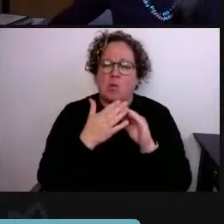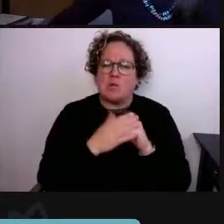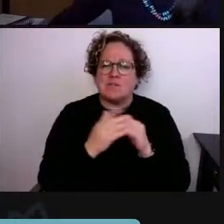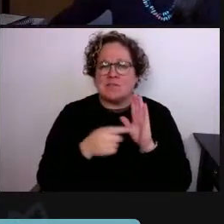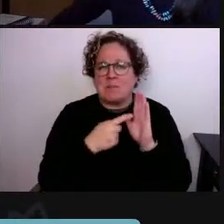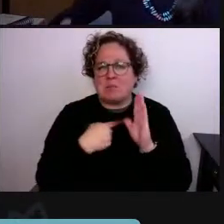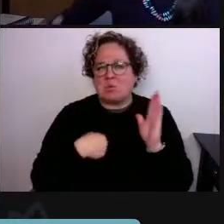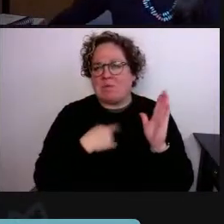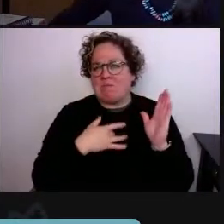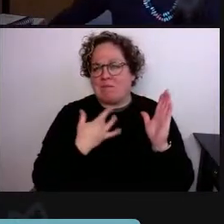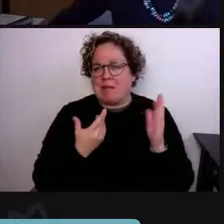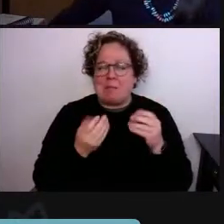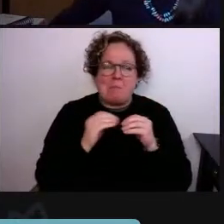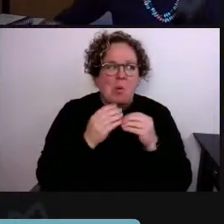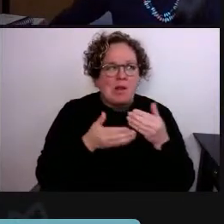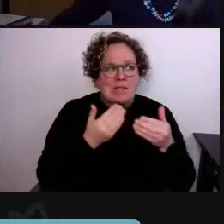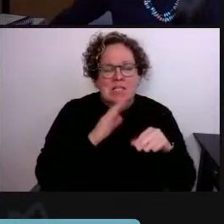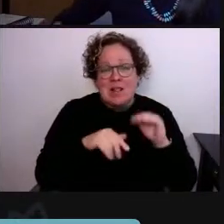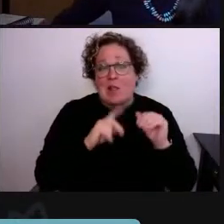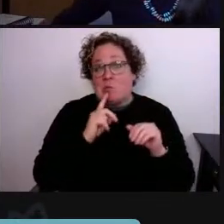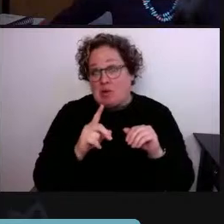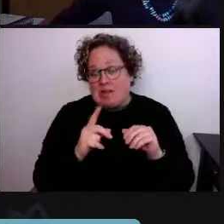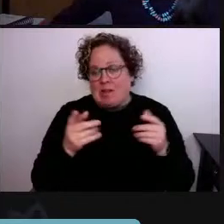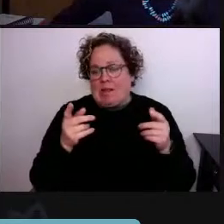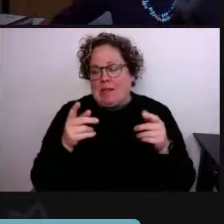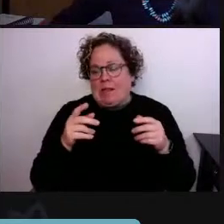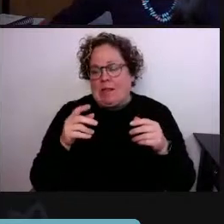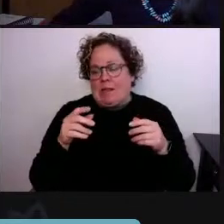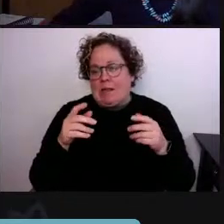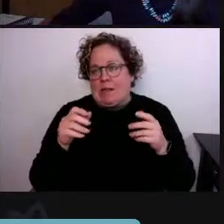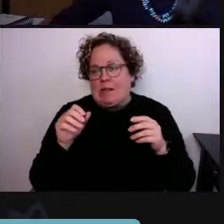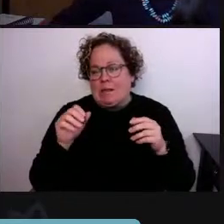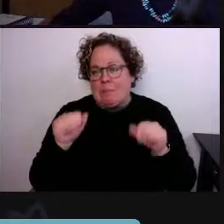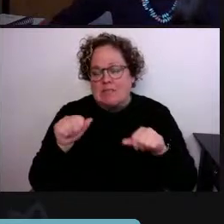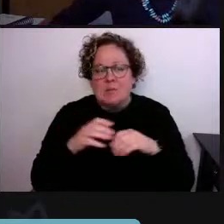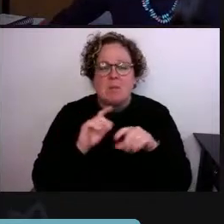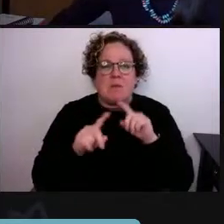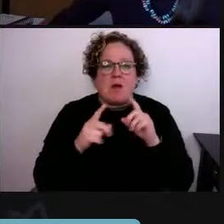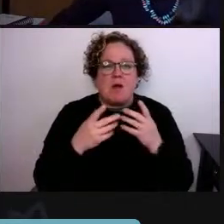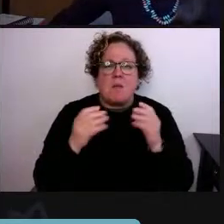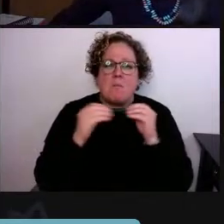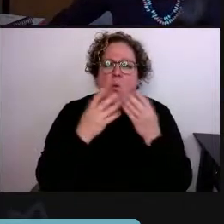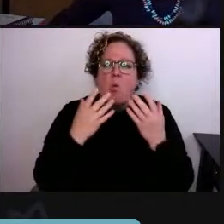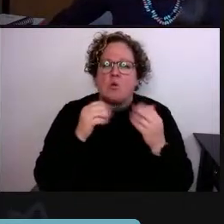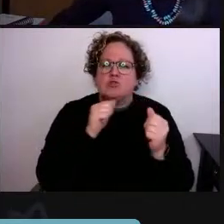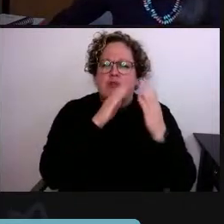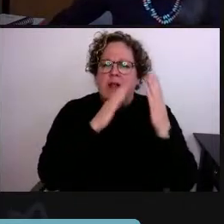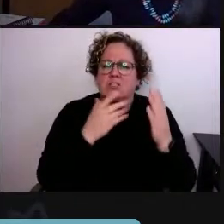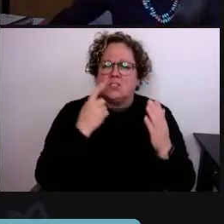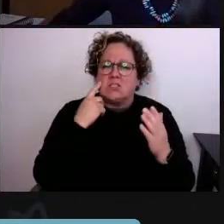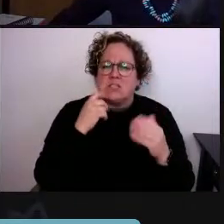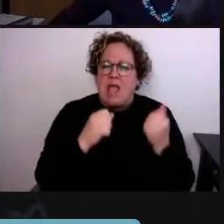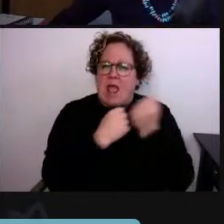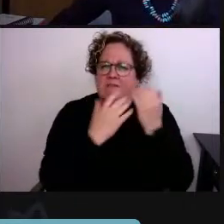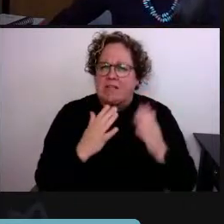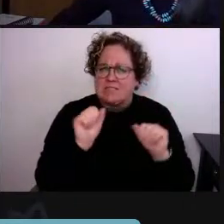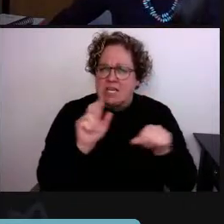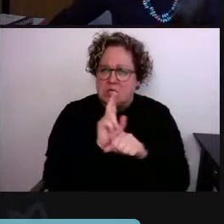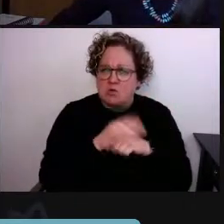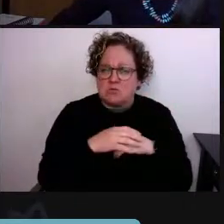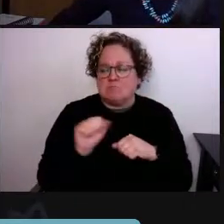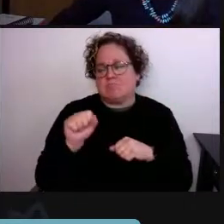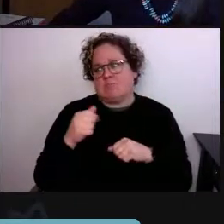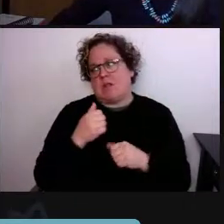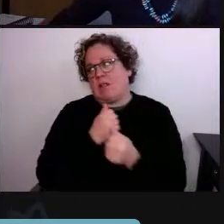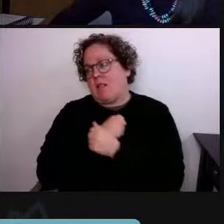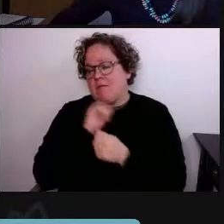done. You mentioned a couple of things, but maybe some clear strategies that advocates can use. Yes, I love this question. I just had an